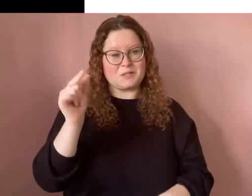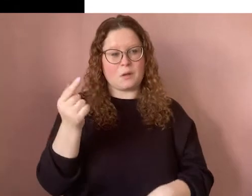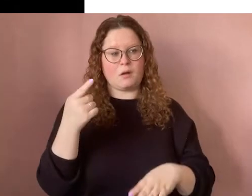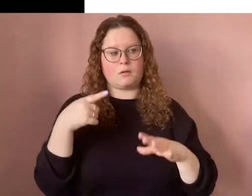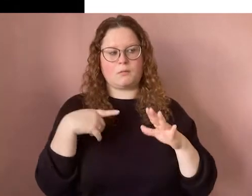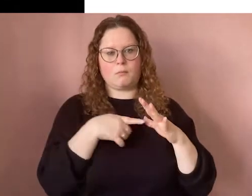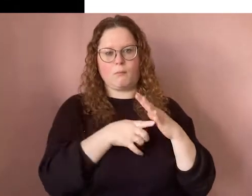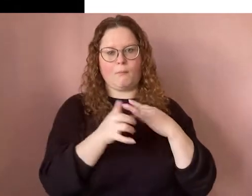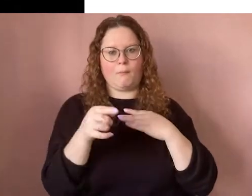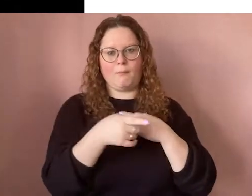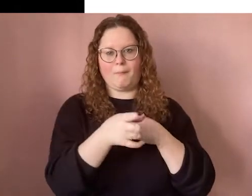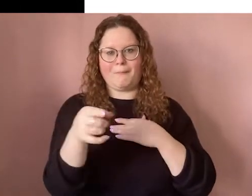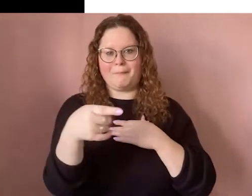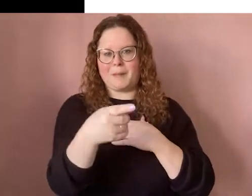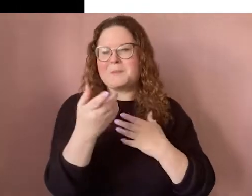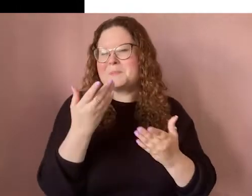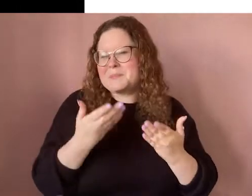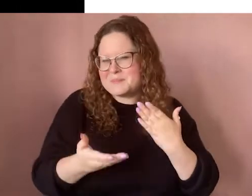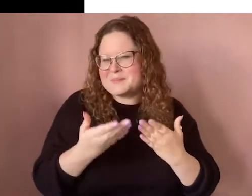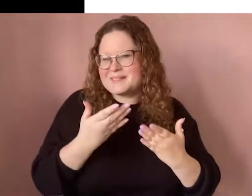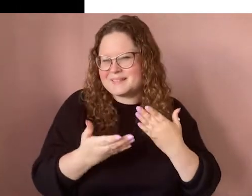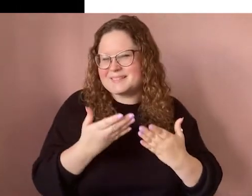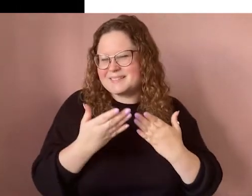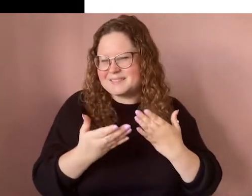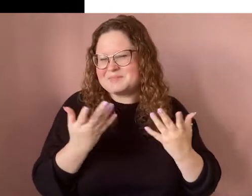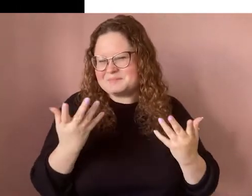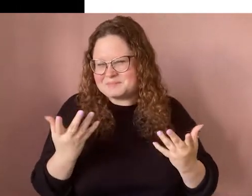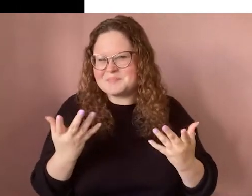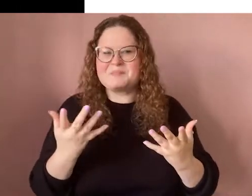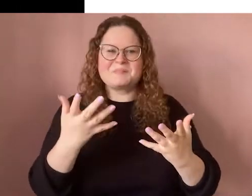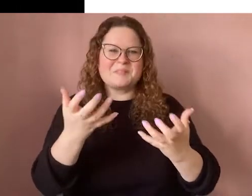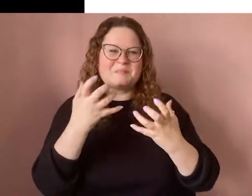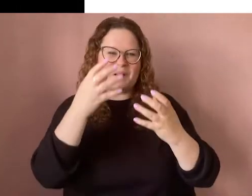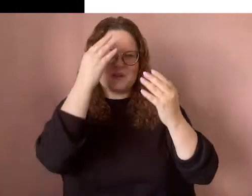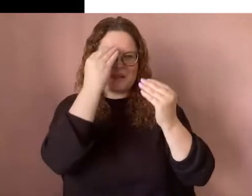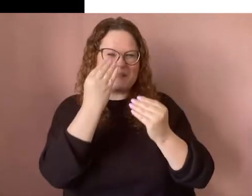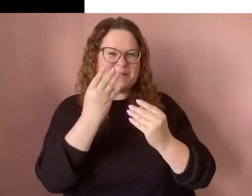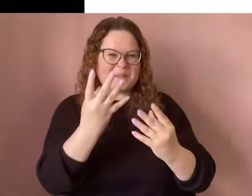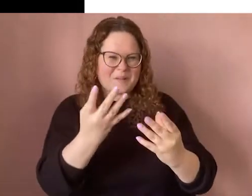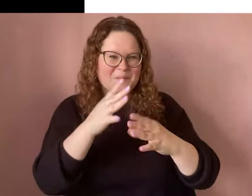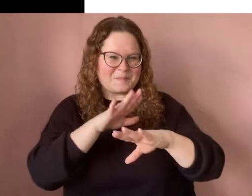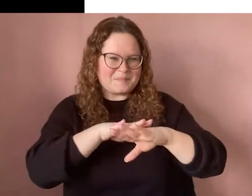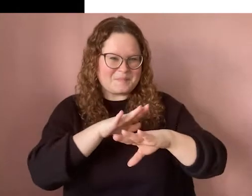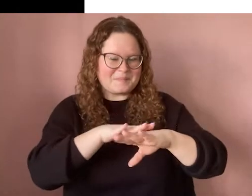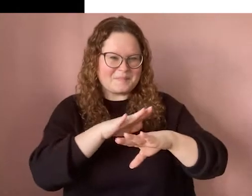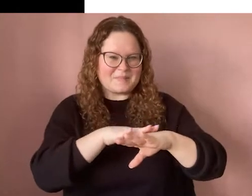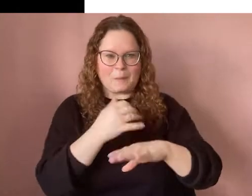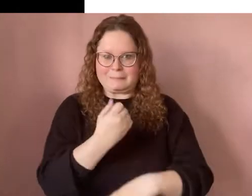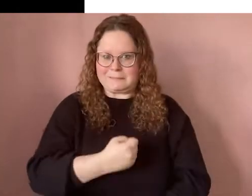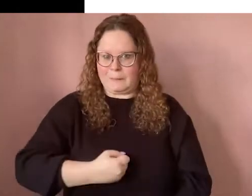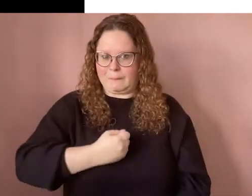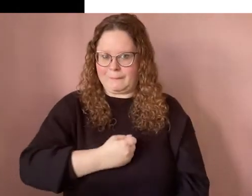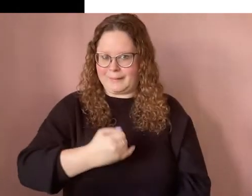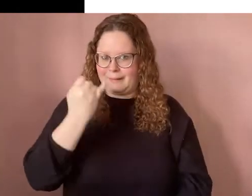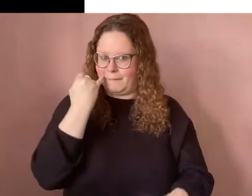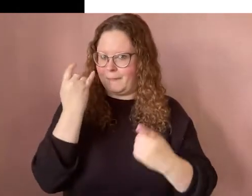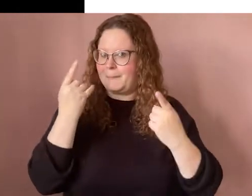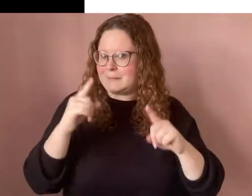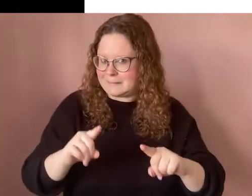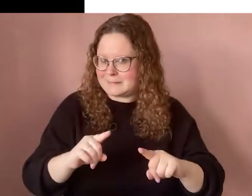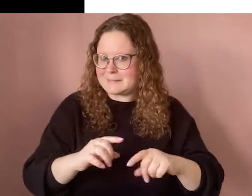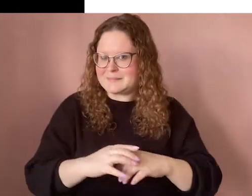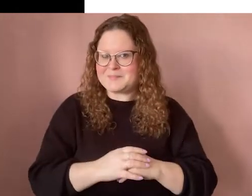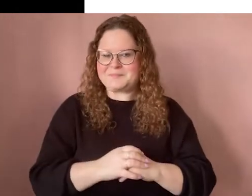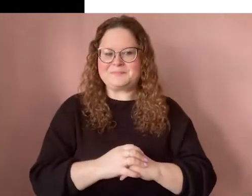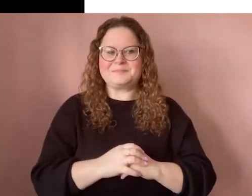here anytime now and getting in the way of my remarks. So I apologize in advance on his behalf.